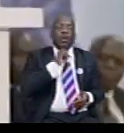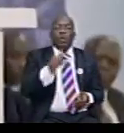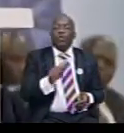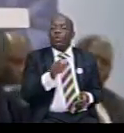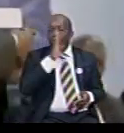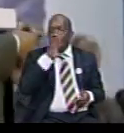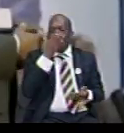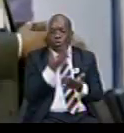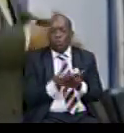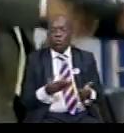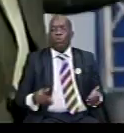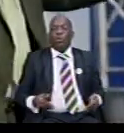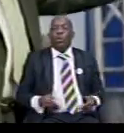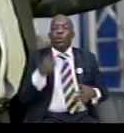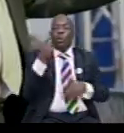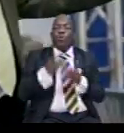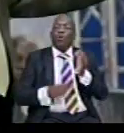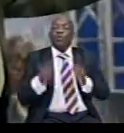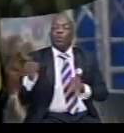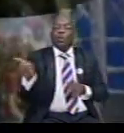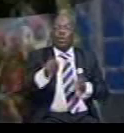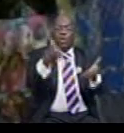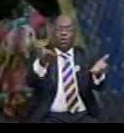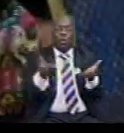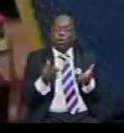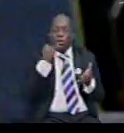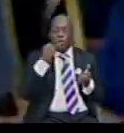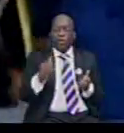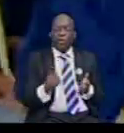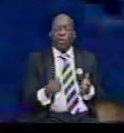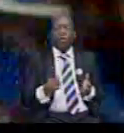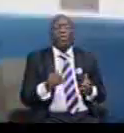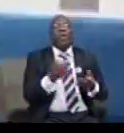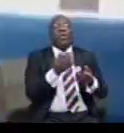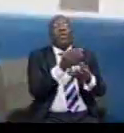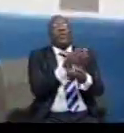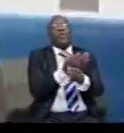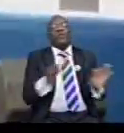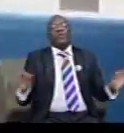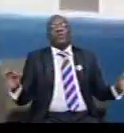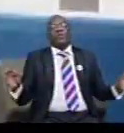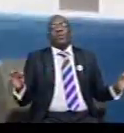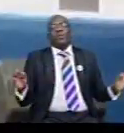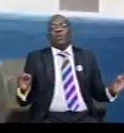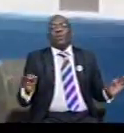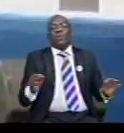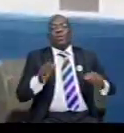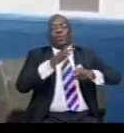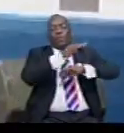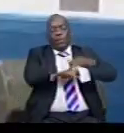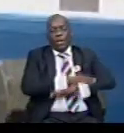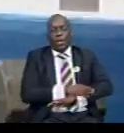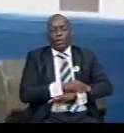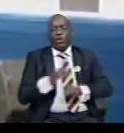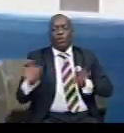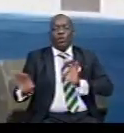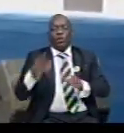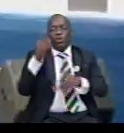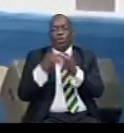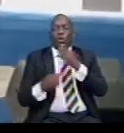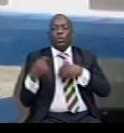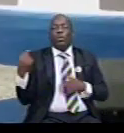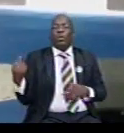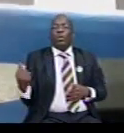sell? Let go. Relax. Do whatever you want. Some churches, they tell